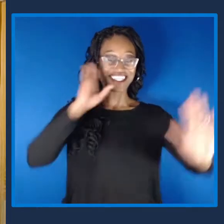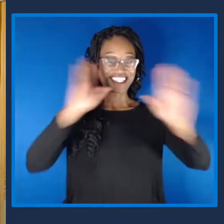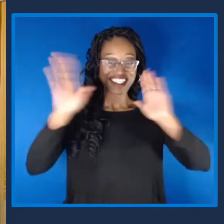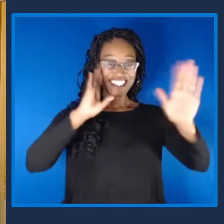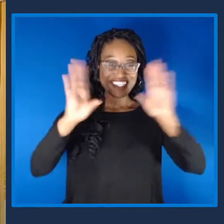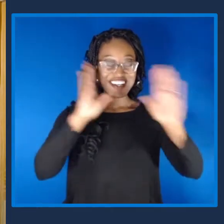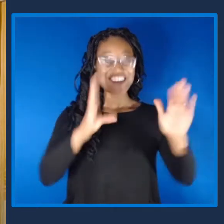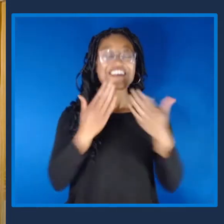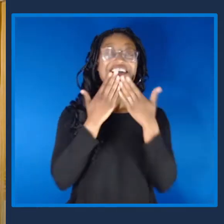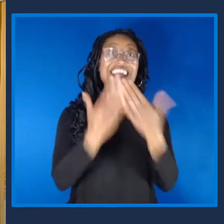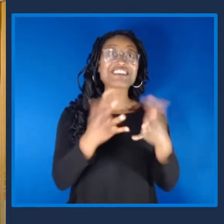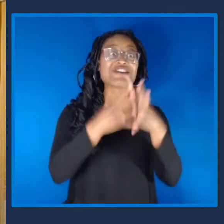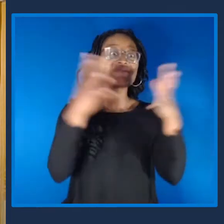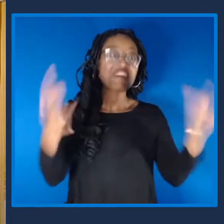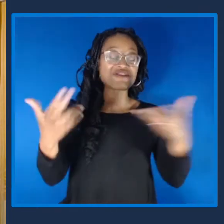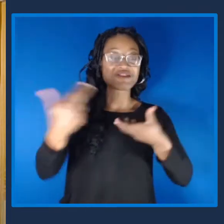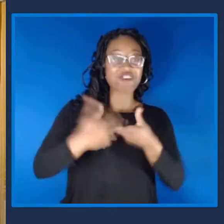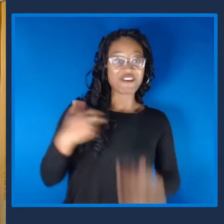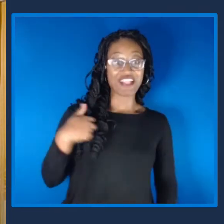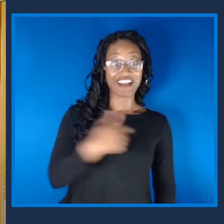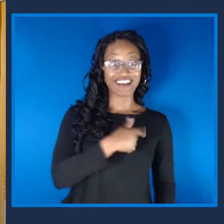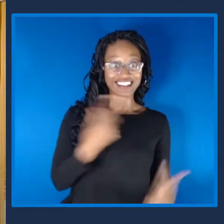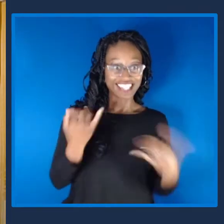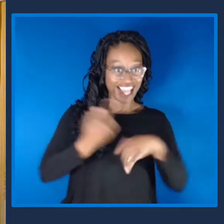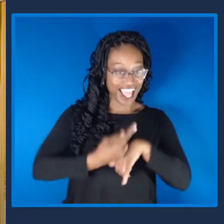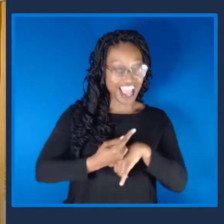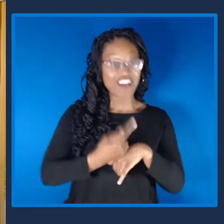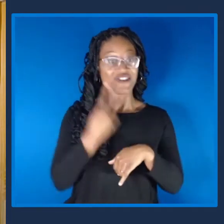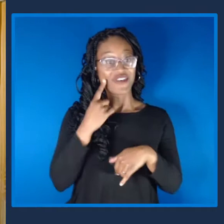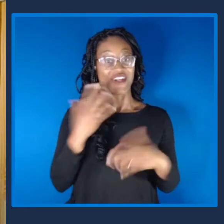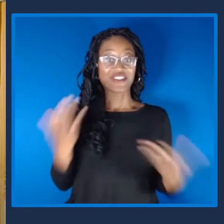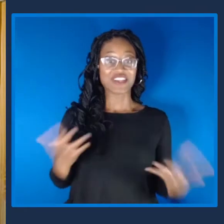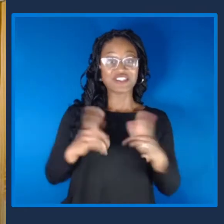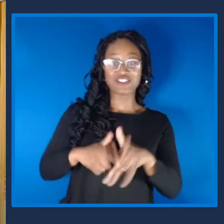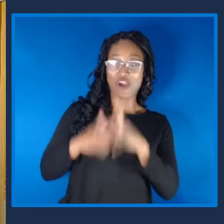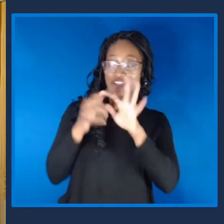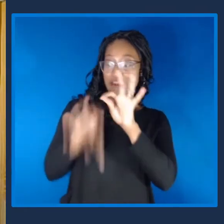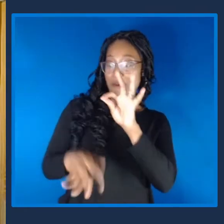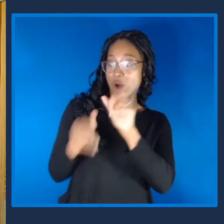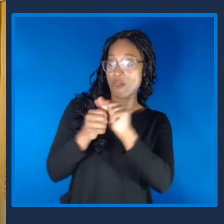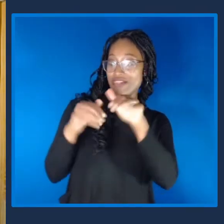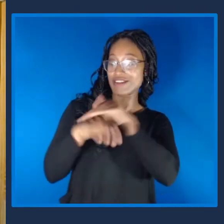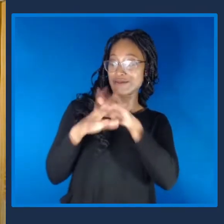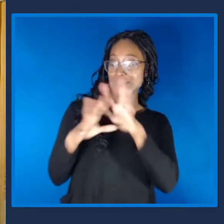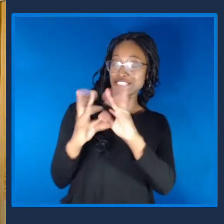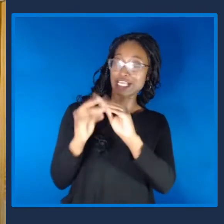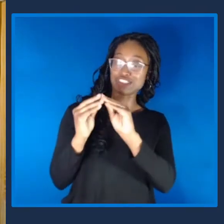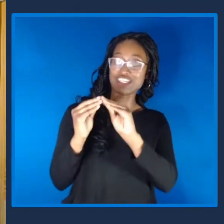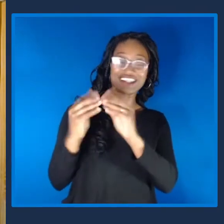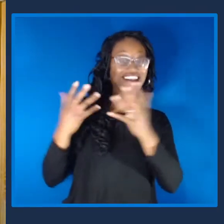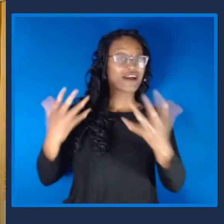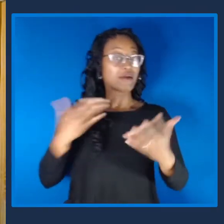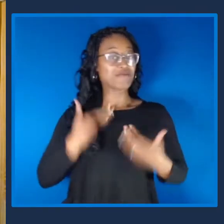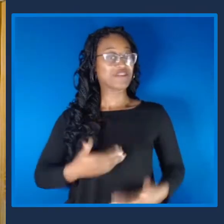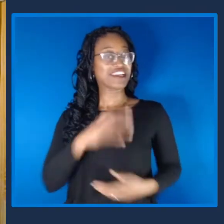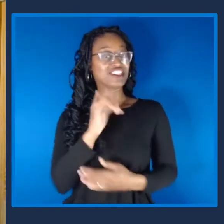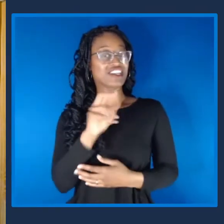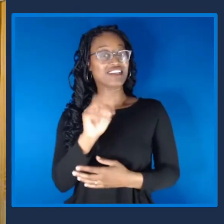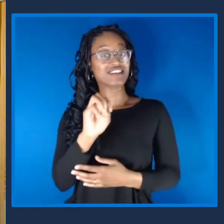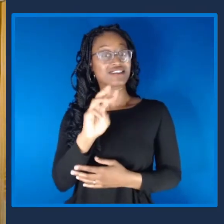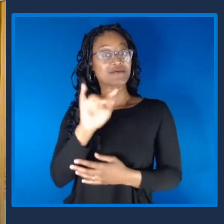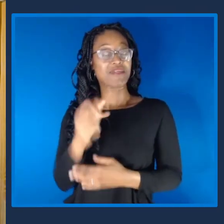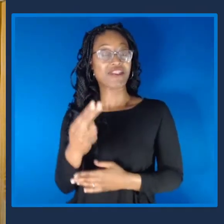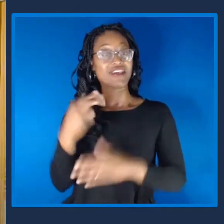Hello, thank you so much for joining us today with the Start Simple with Accessibility session. I'm Jen Smith. I'm an accessibility